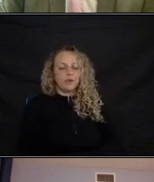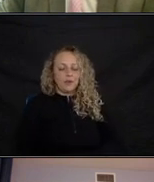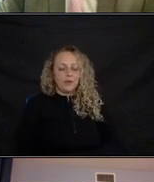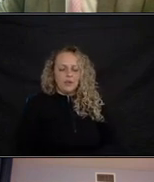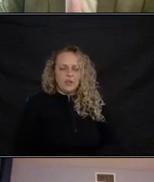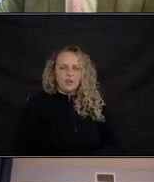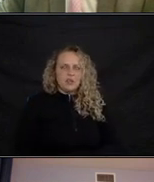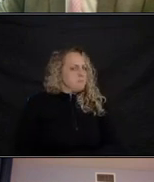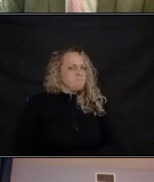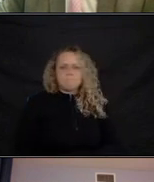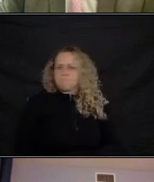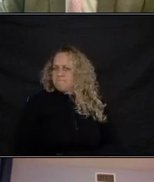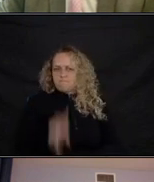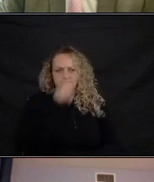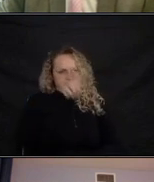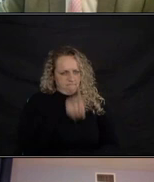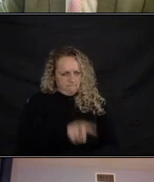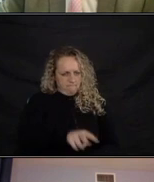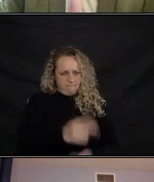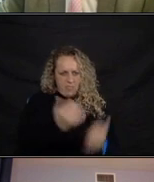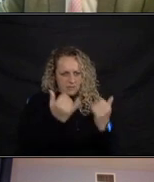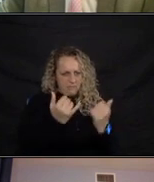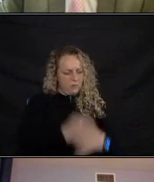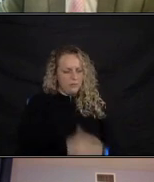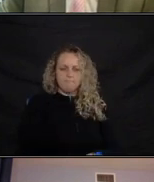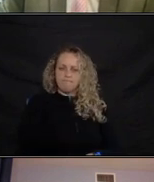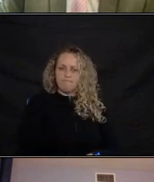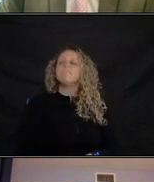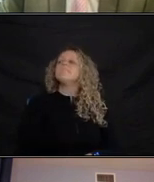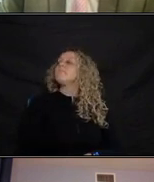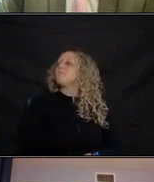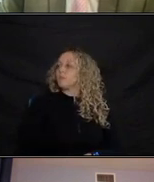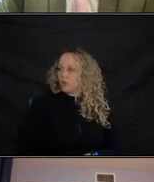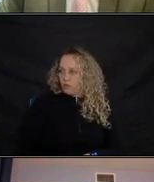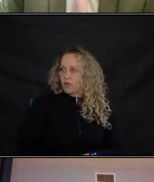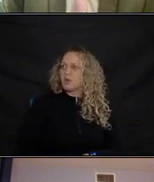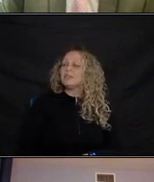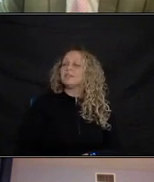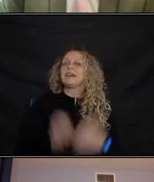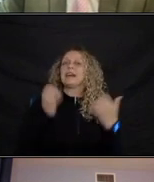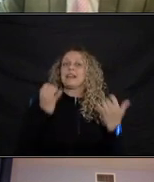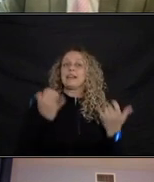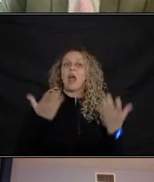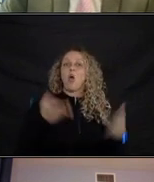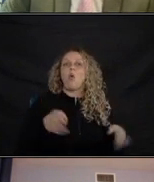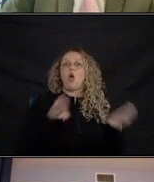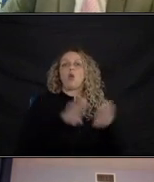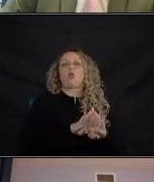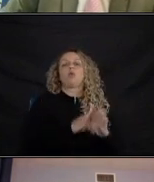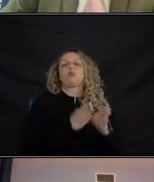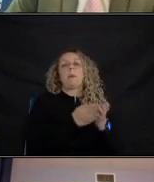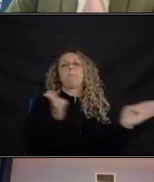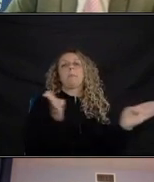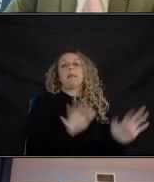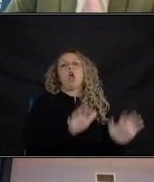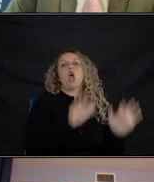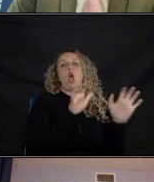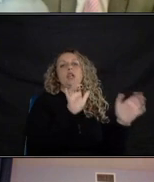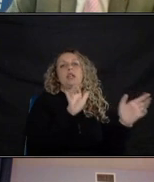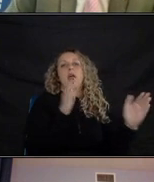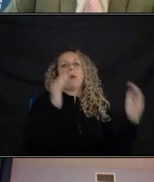I do not believe I see anybody at this moment. All right. I'm now closing a public audience and moving on